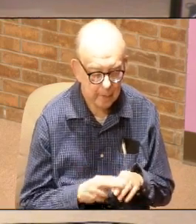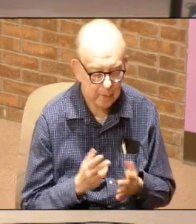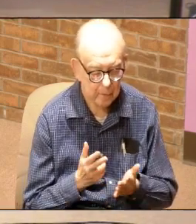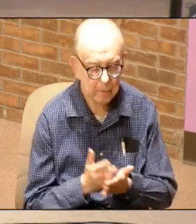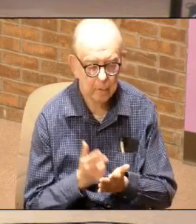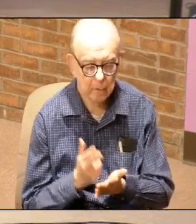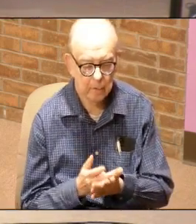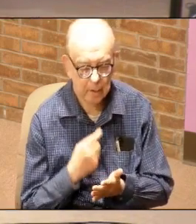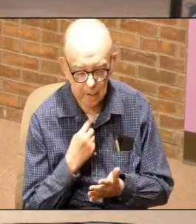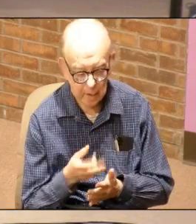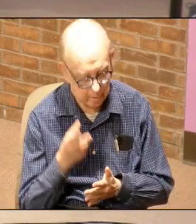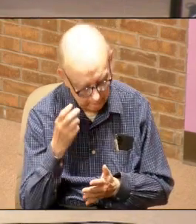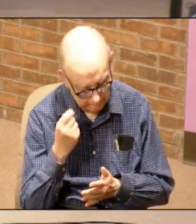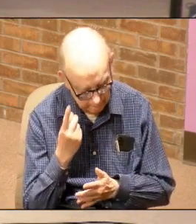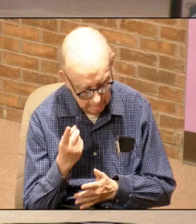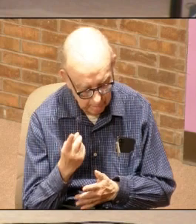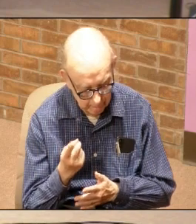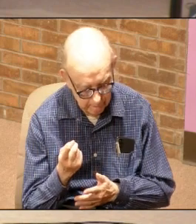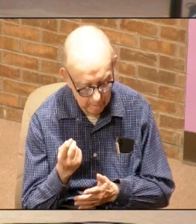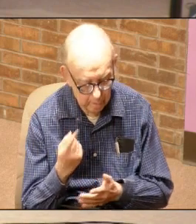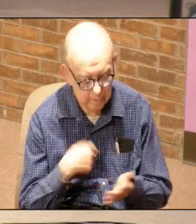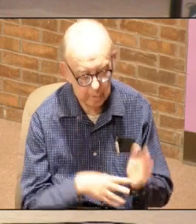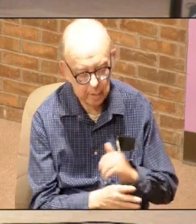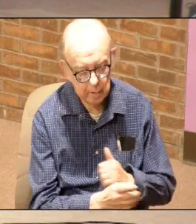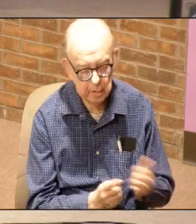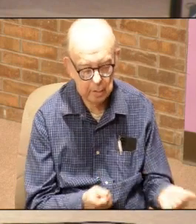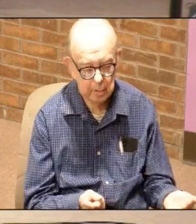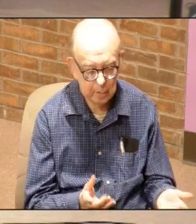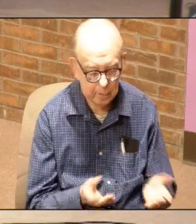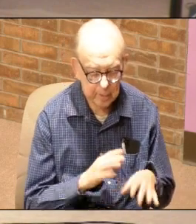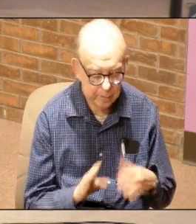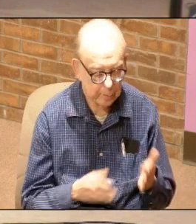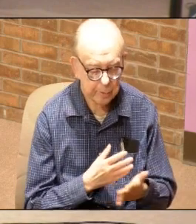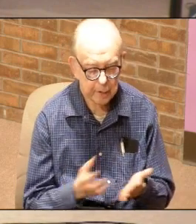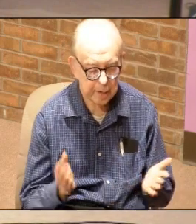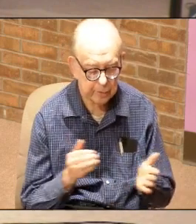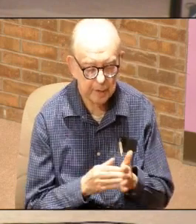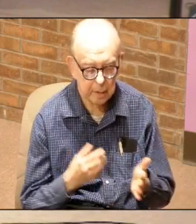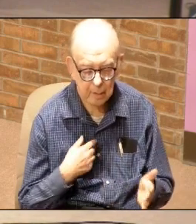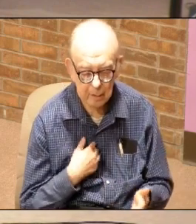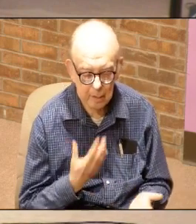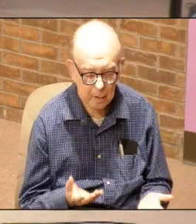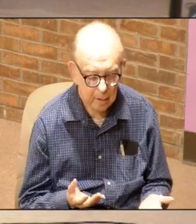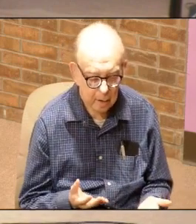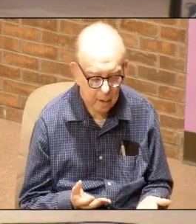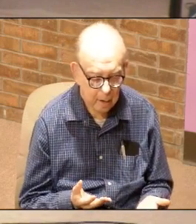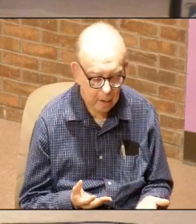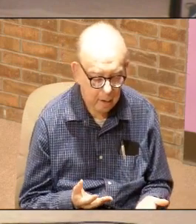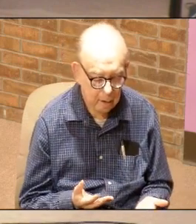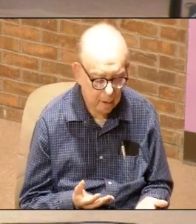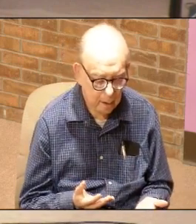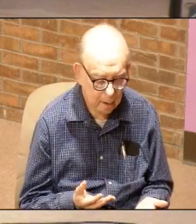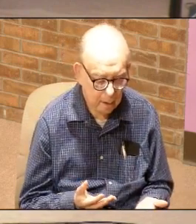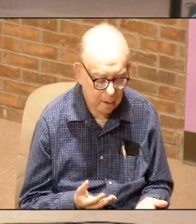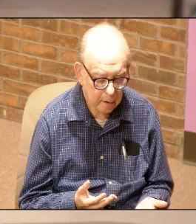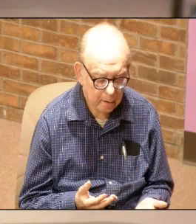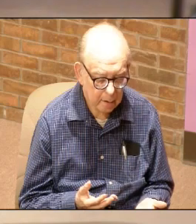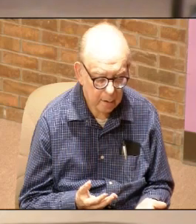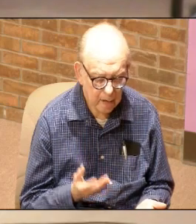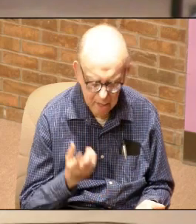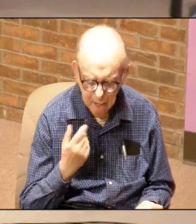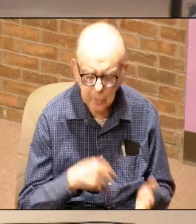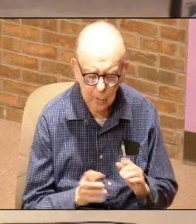parking lot and tell Satan, I understand you're going to come after me. I understand you want to do all those things. But hang on a while. I got to go in here with